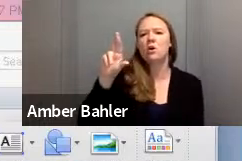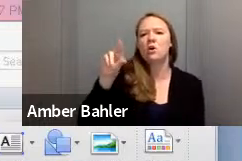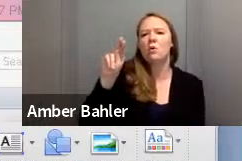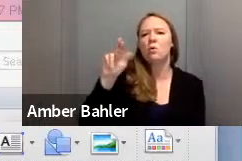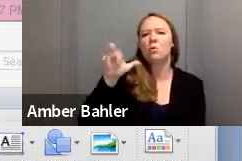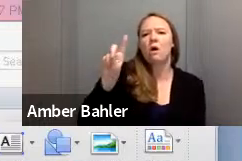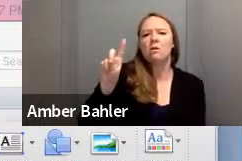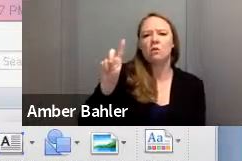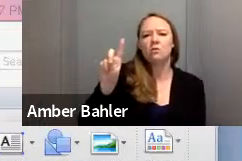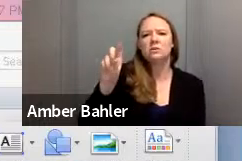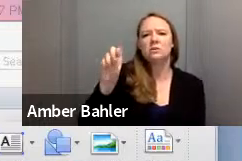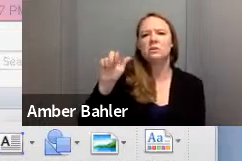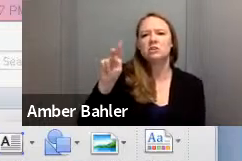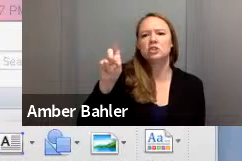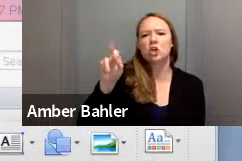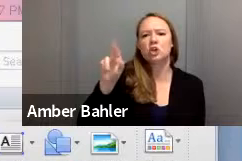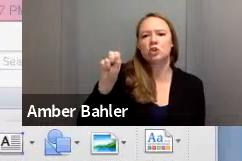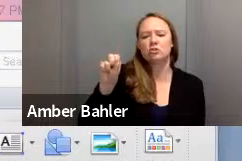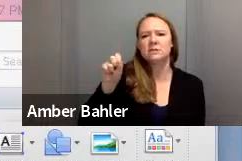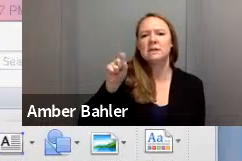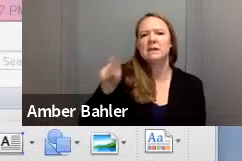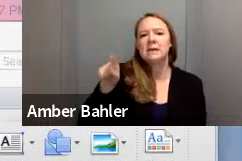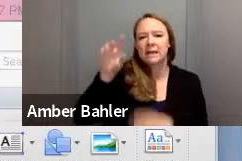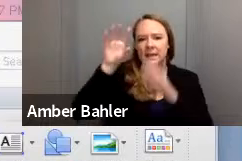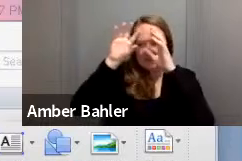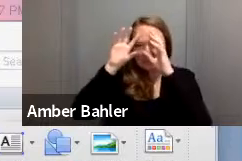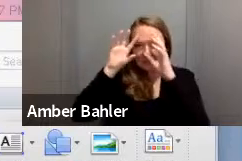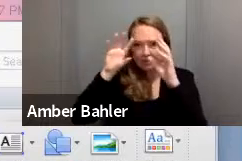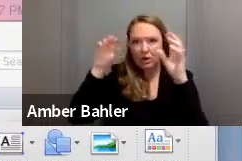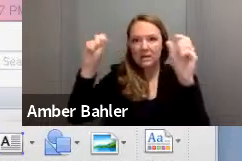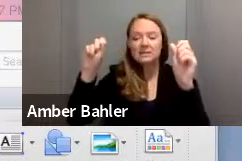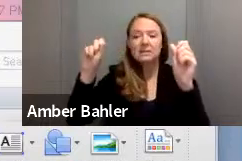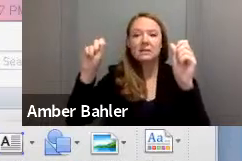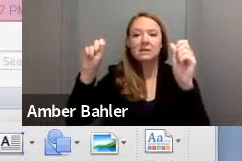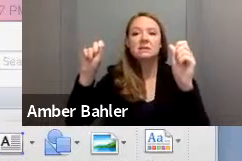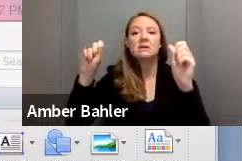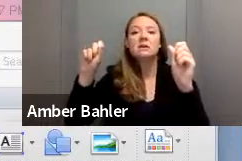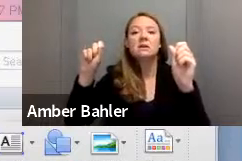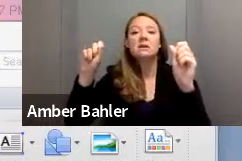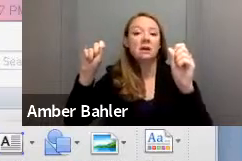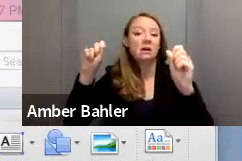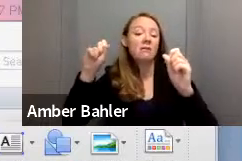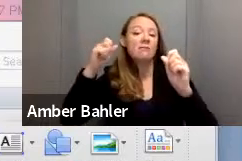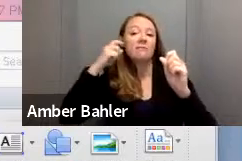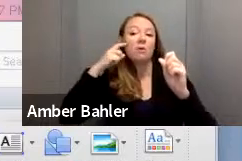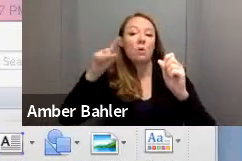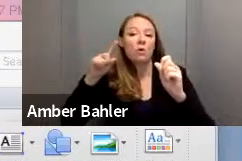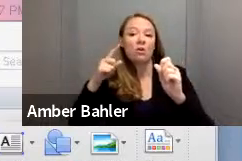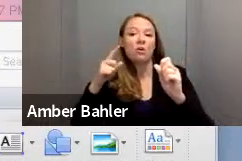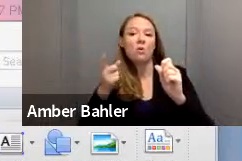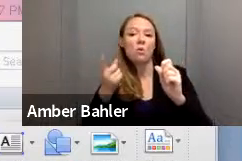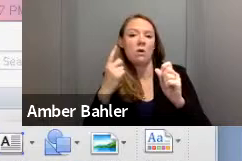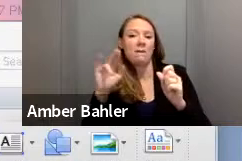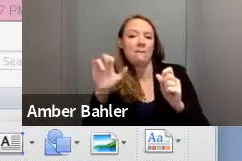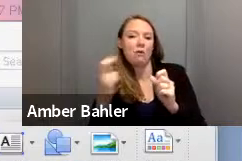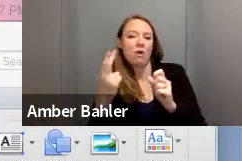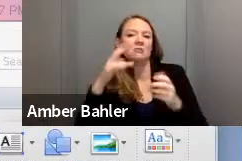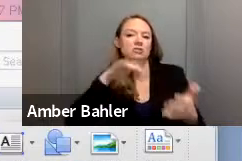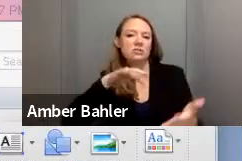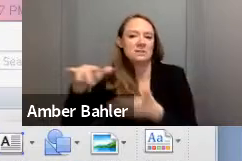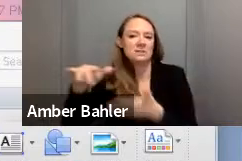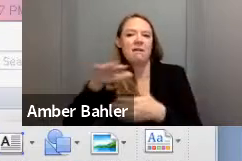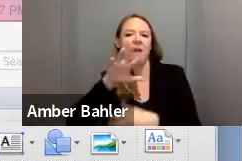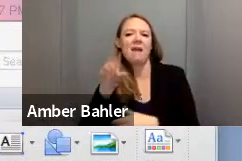is the president of a branch of the study of African-American life and history. And he